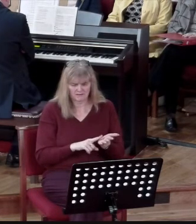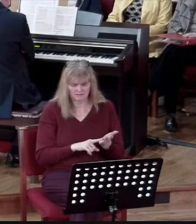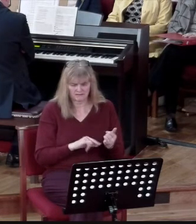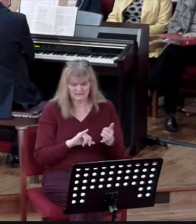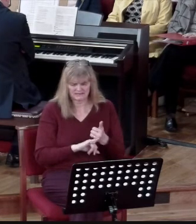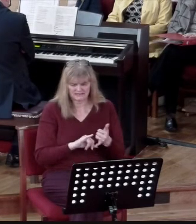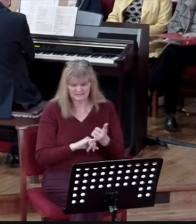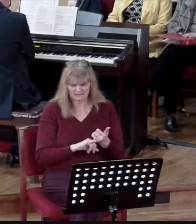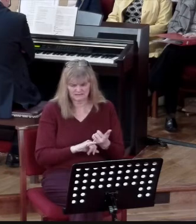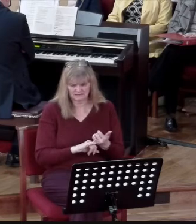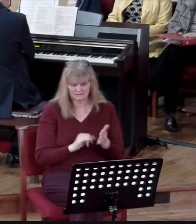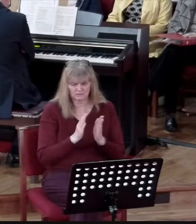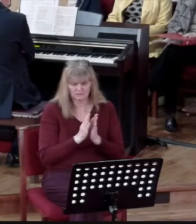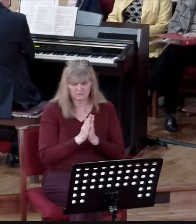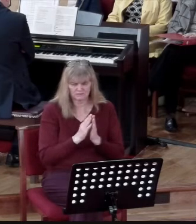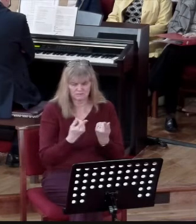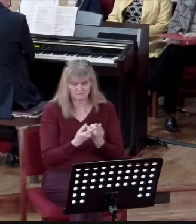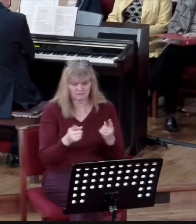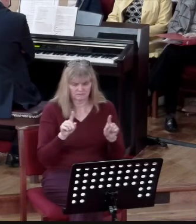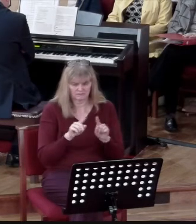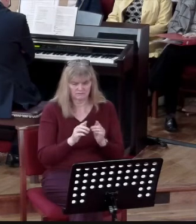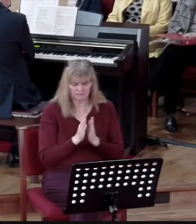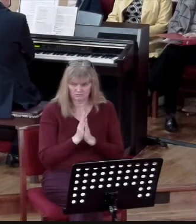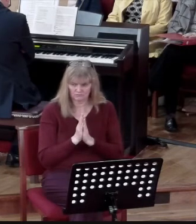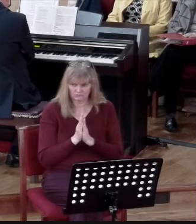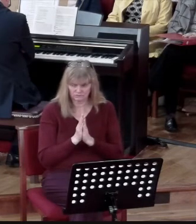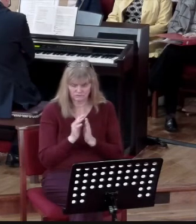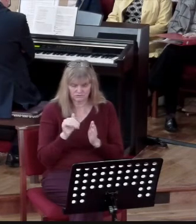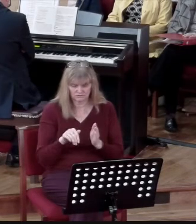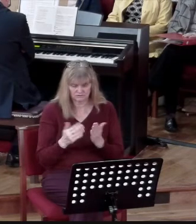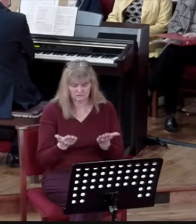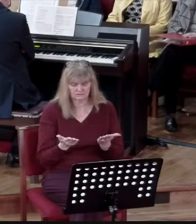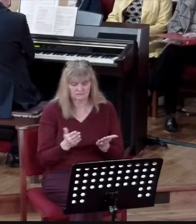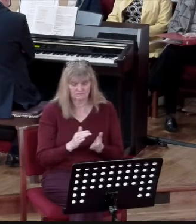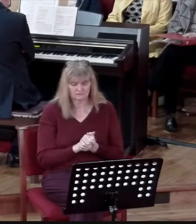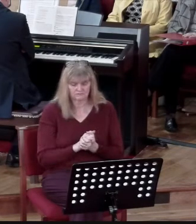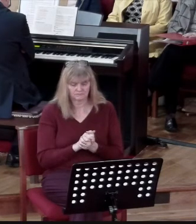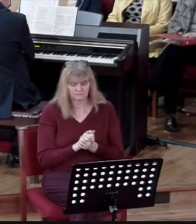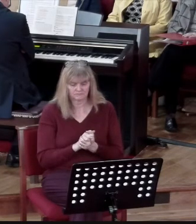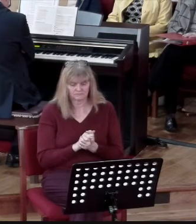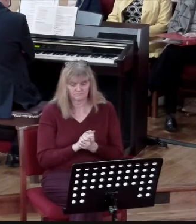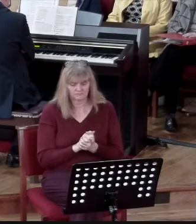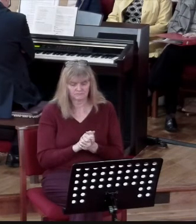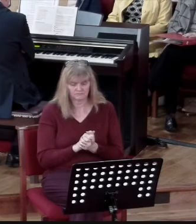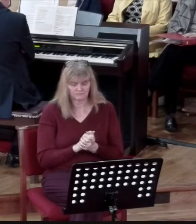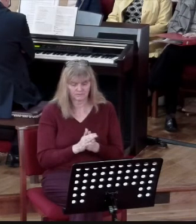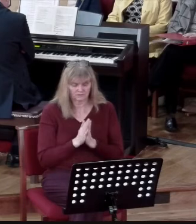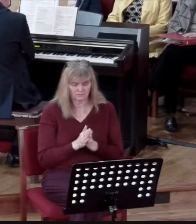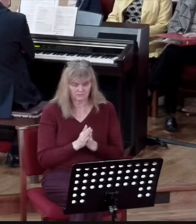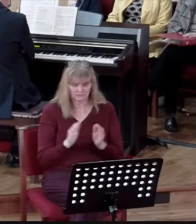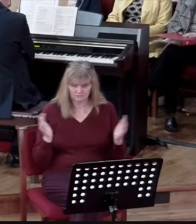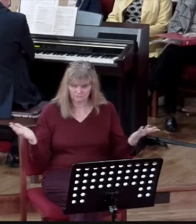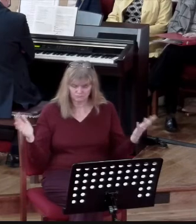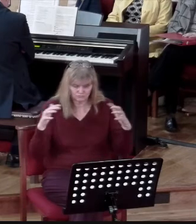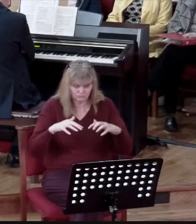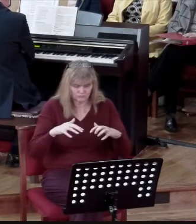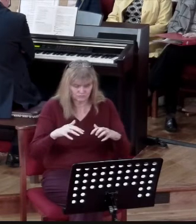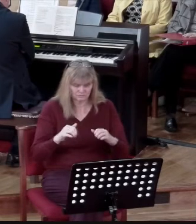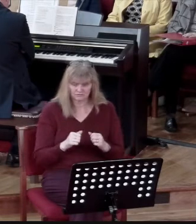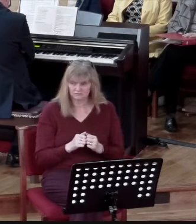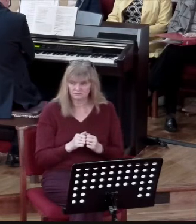your church at Easter time, your Easter people. And Lord, we pray for this congregation in all